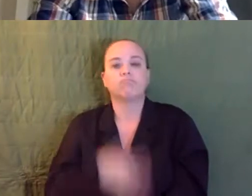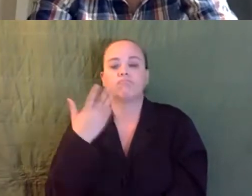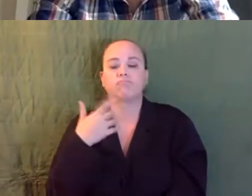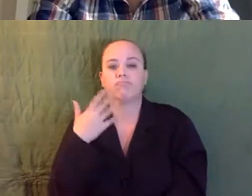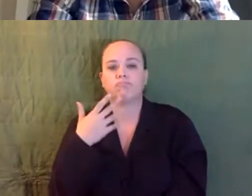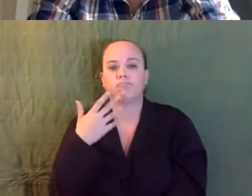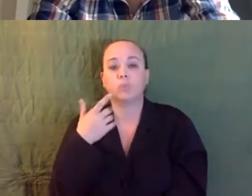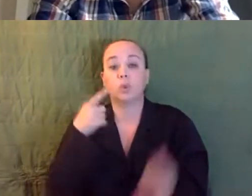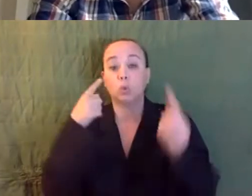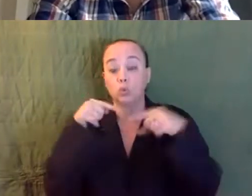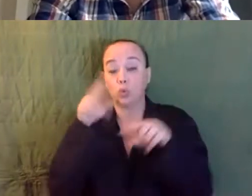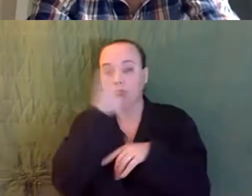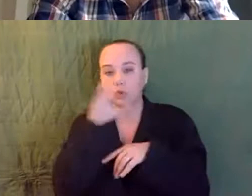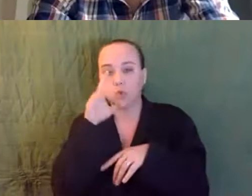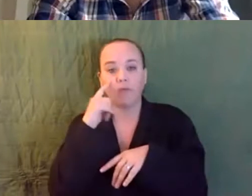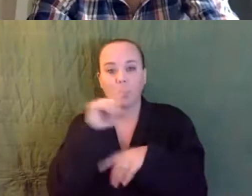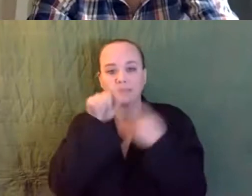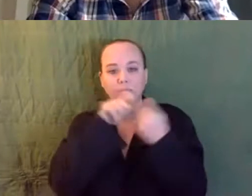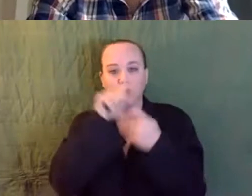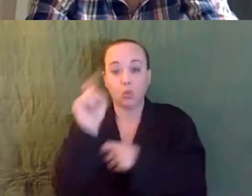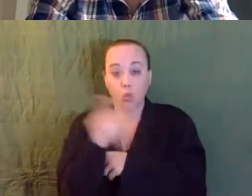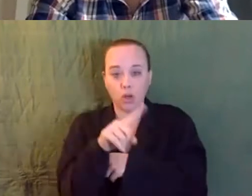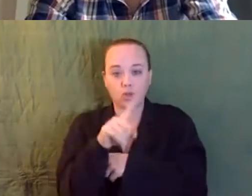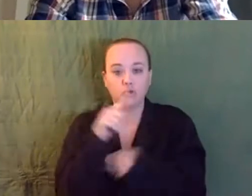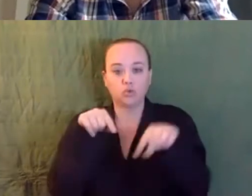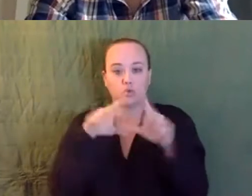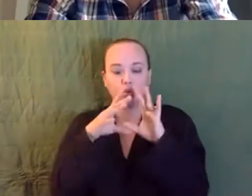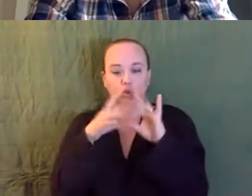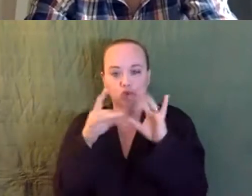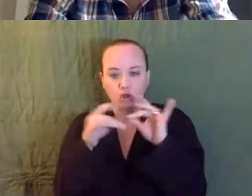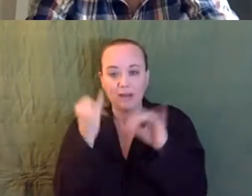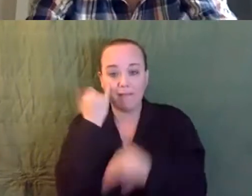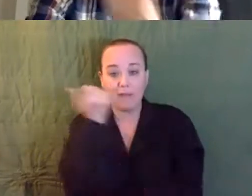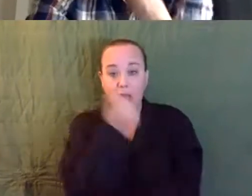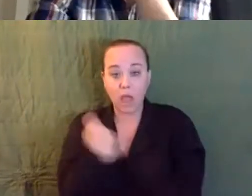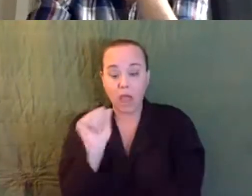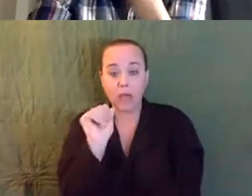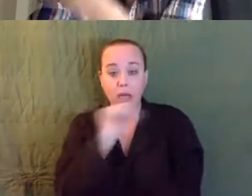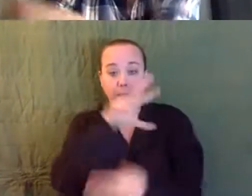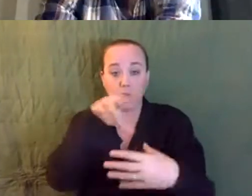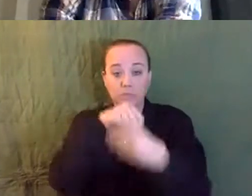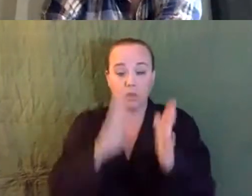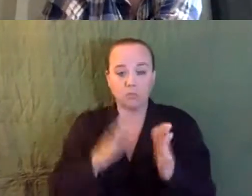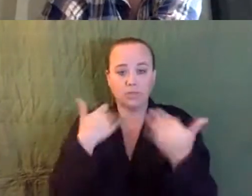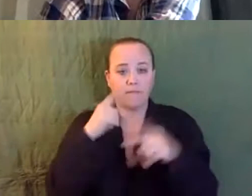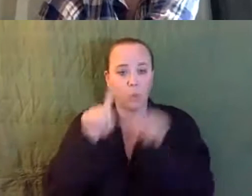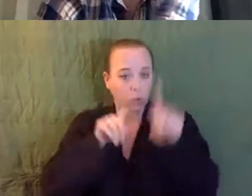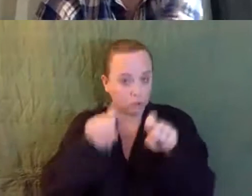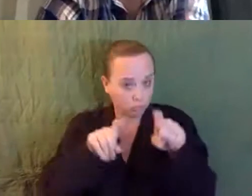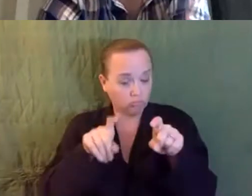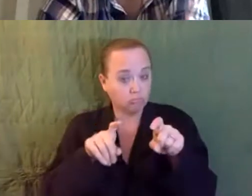While I am looking for those questions, I'm going to, in the chat, if any of our participants here tonight have